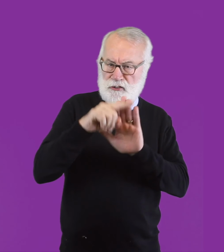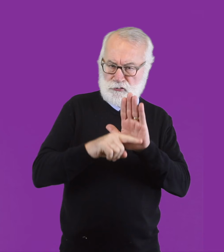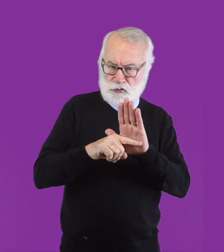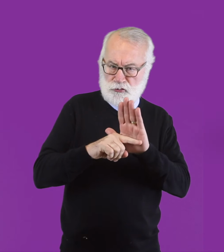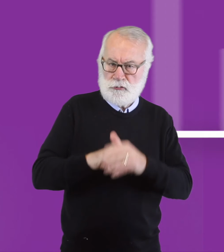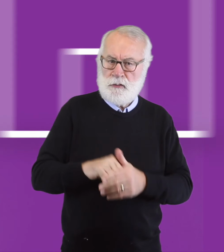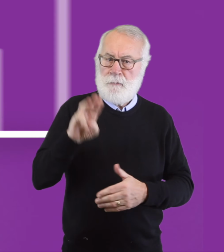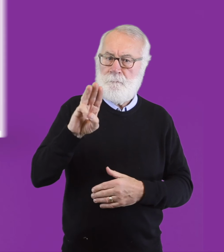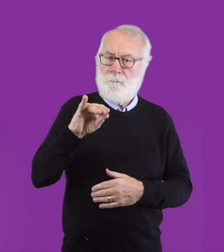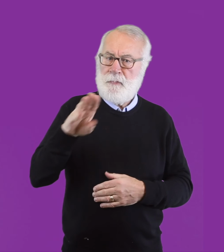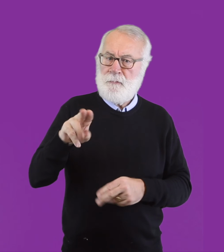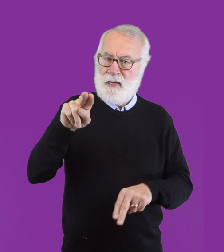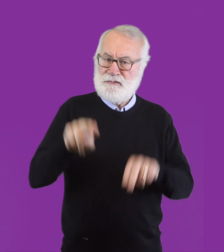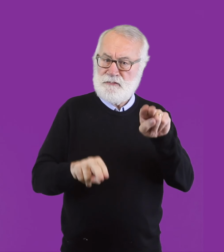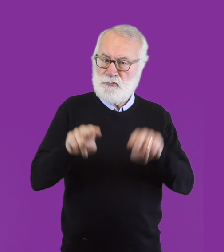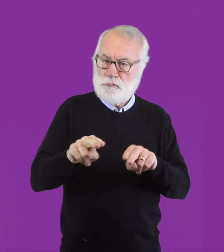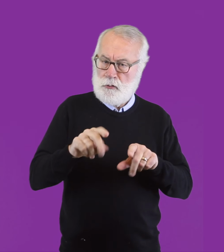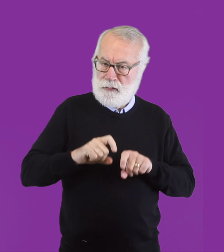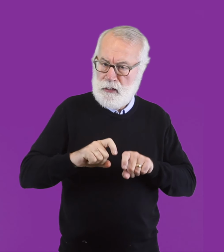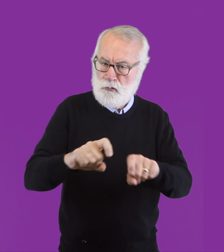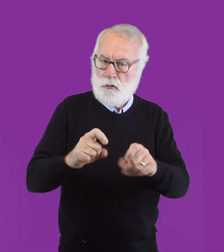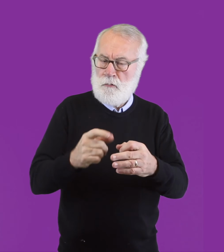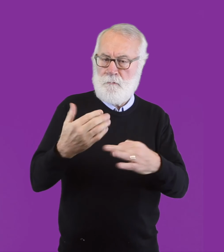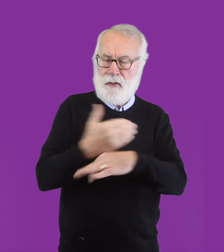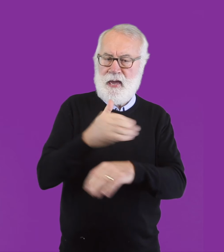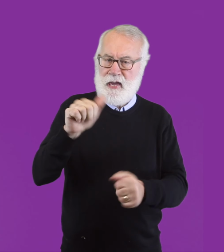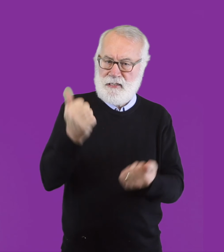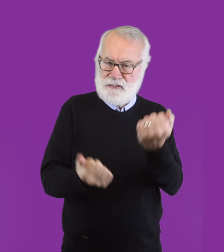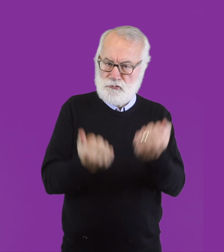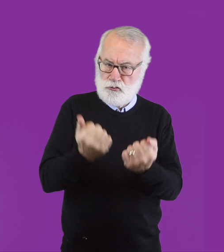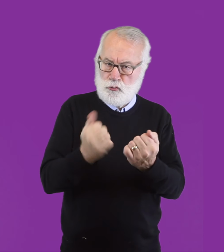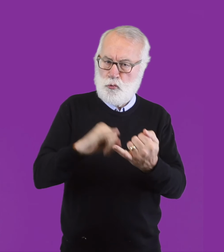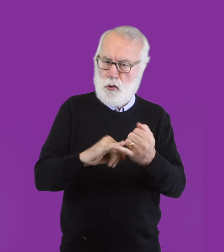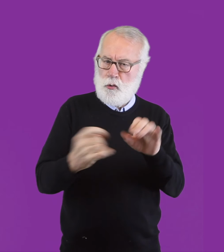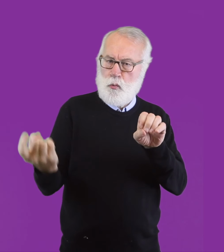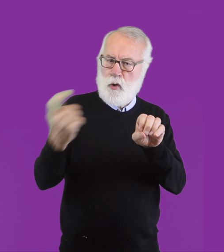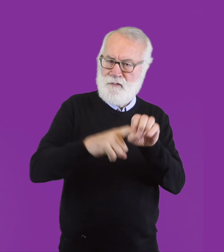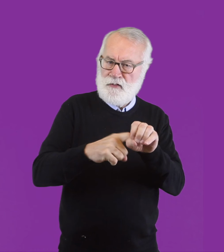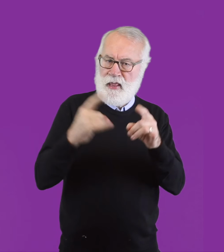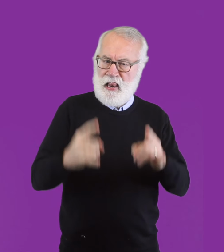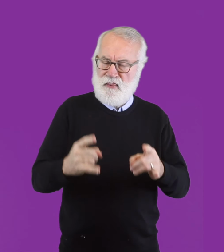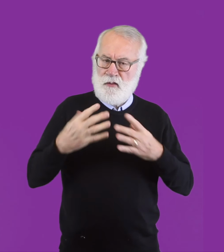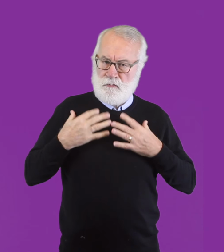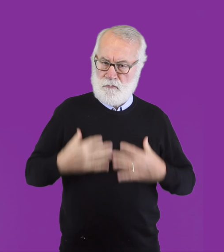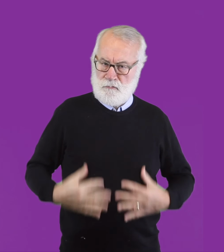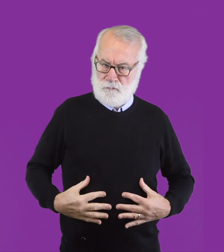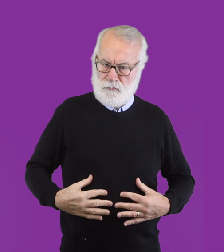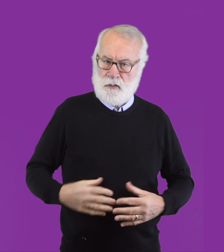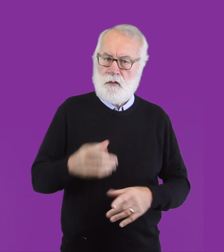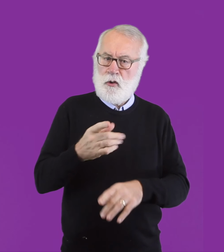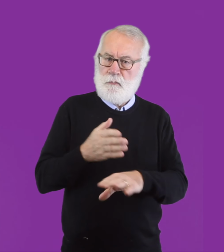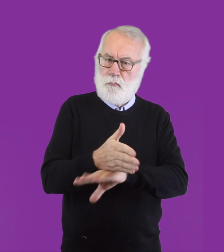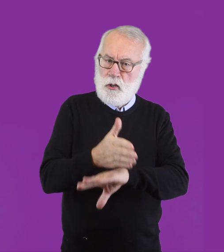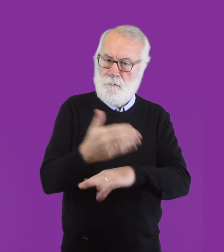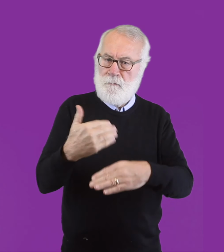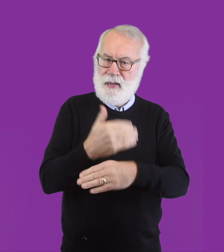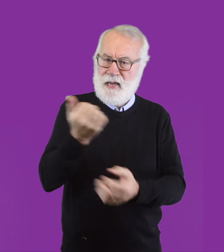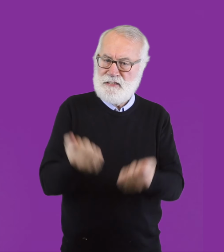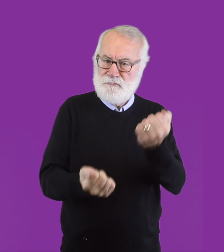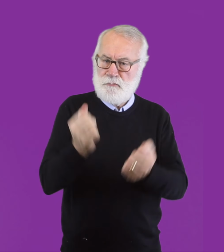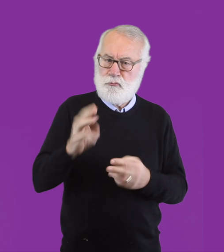condition they have. PIP assessments are carried out by assessors who are qualified health professionals. They are employed by an